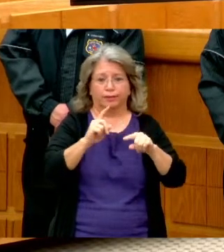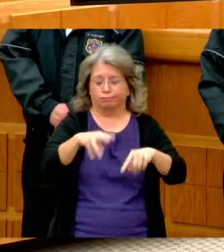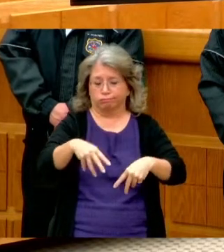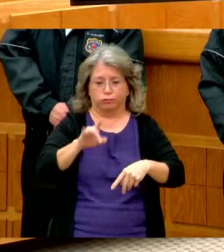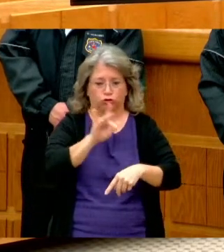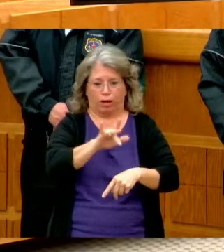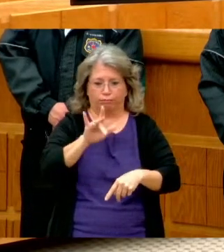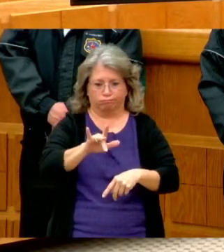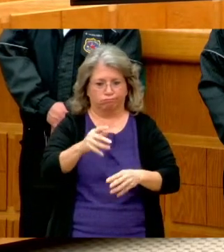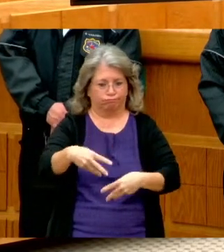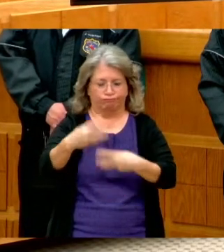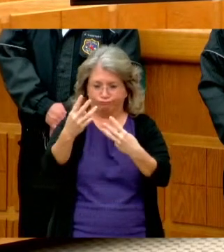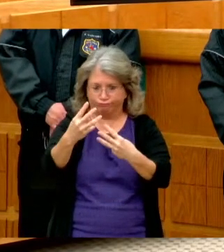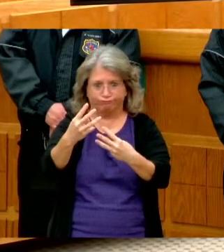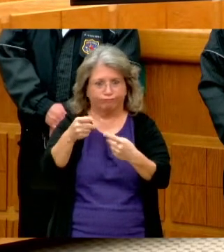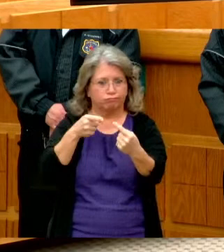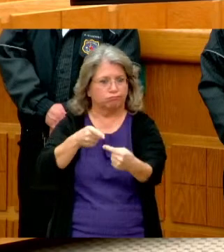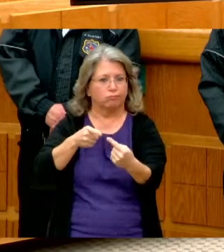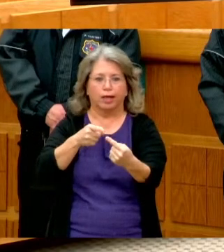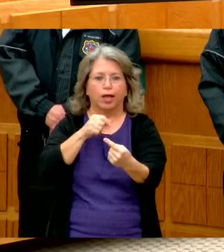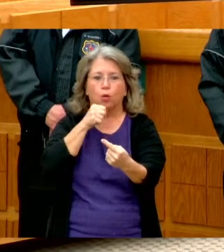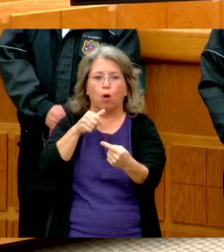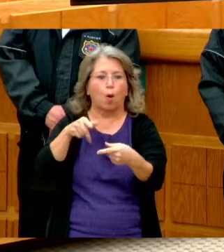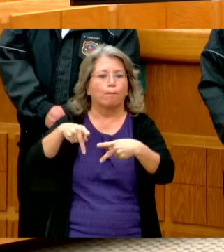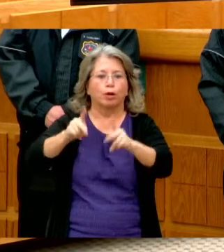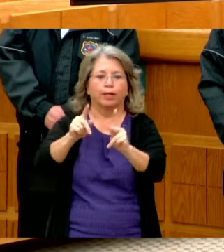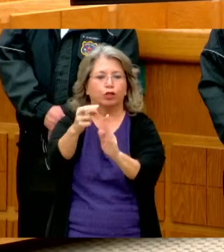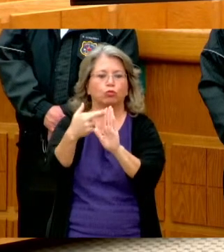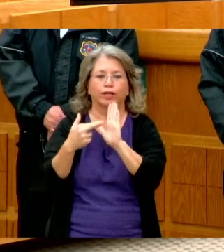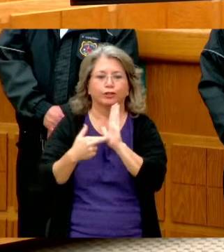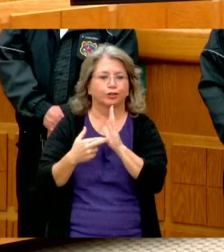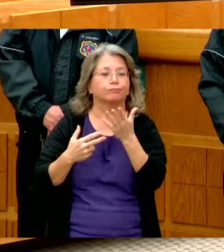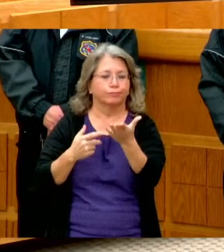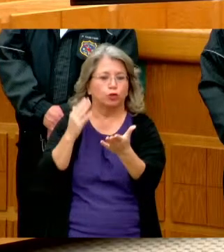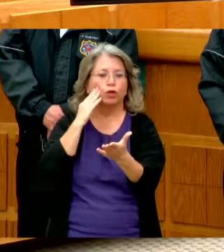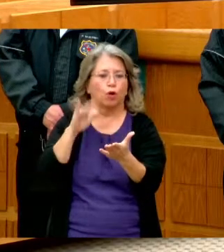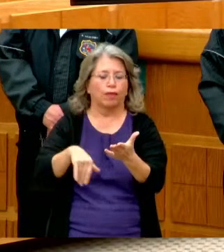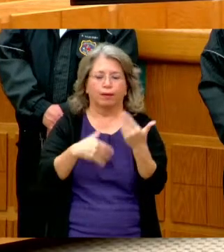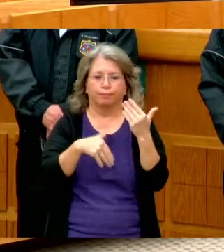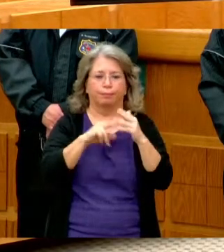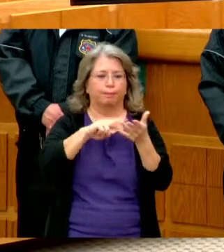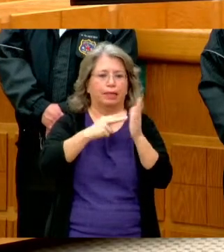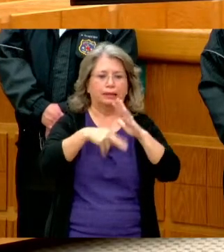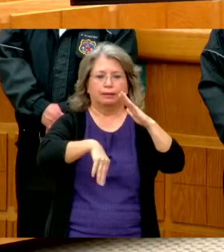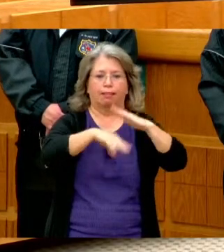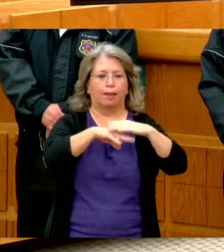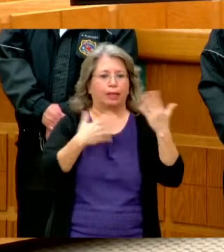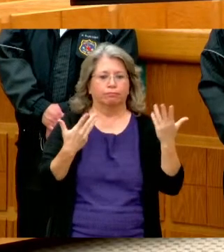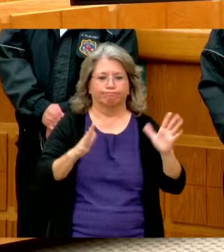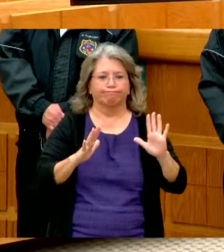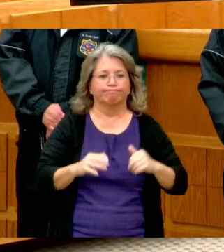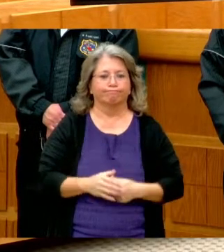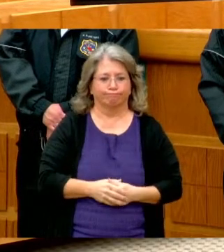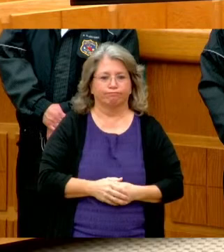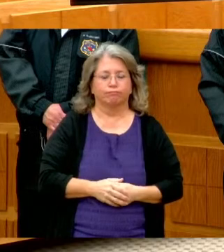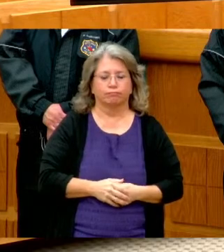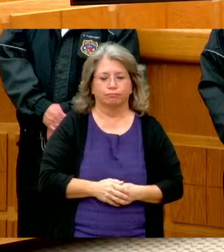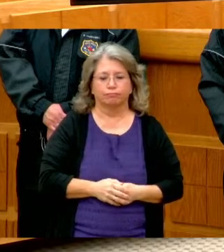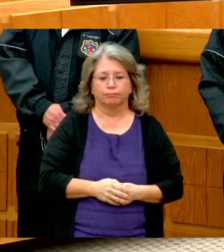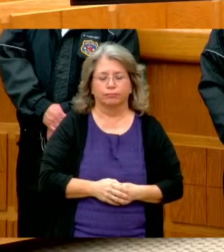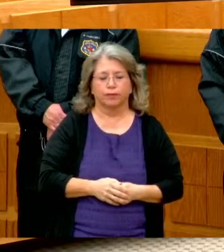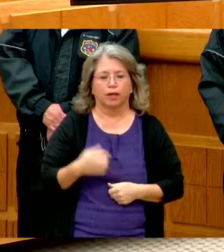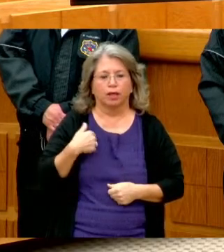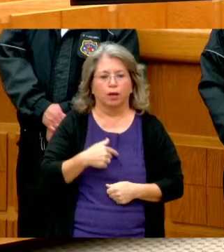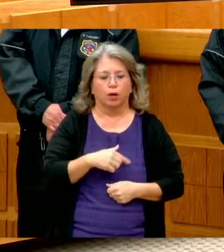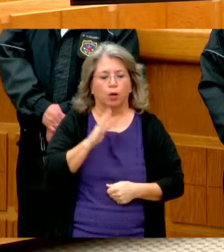okay? I think finally, again, we're going to do our very best